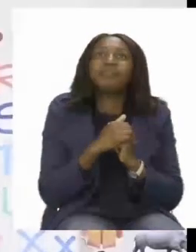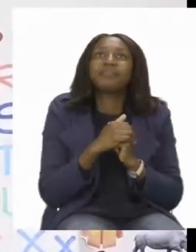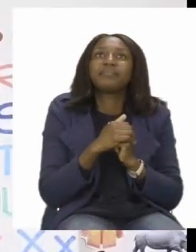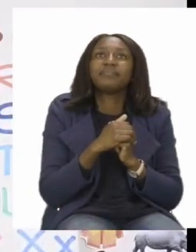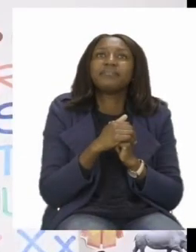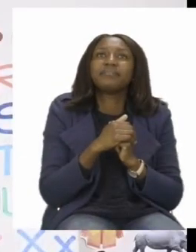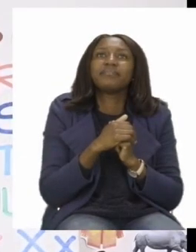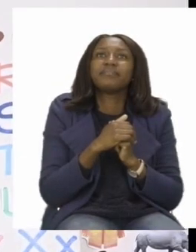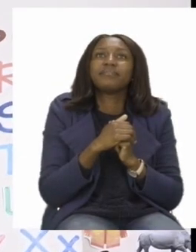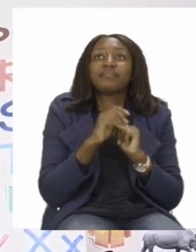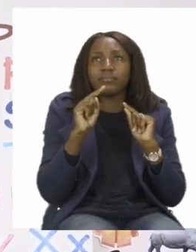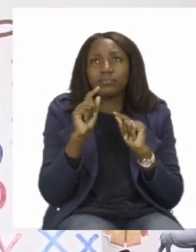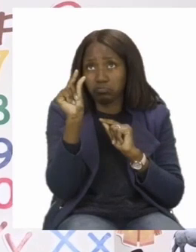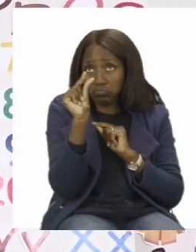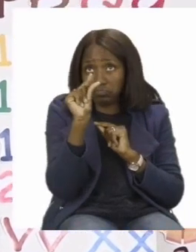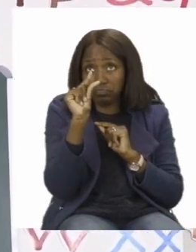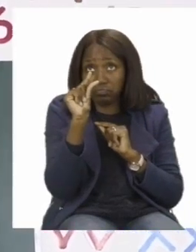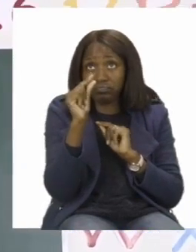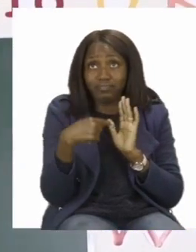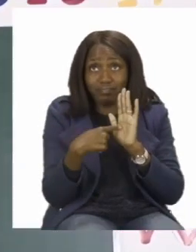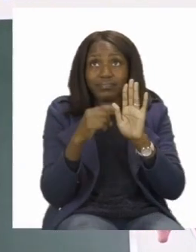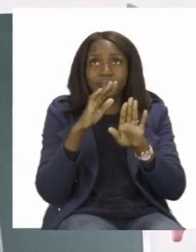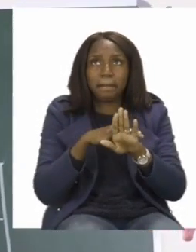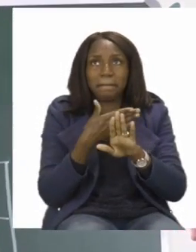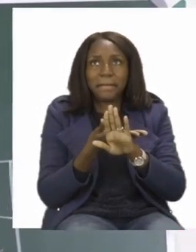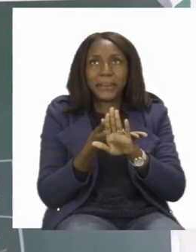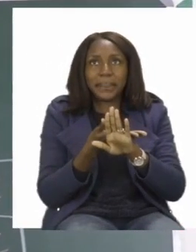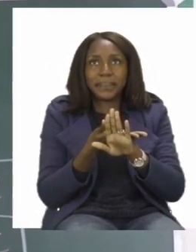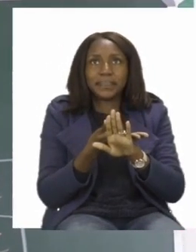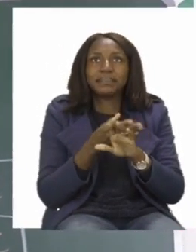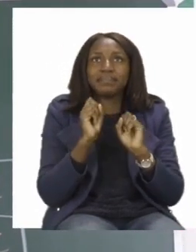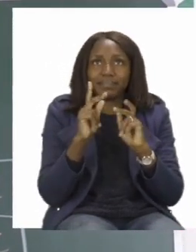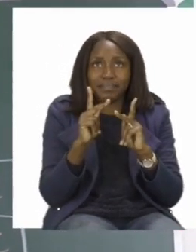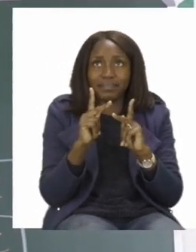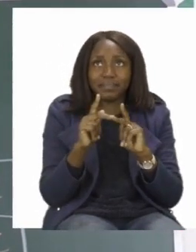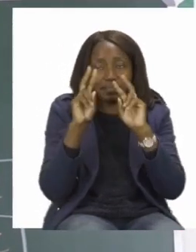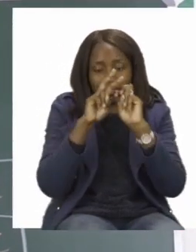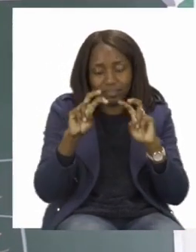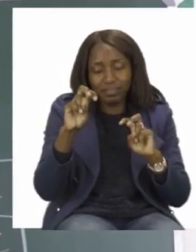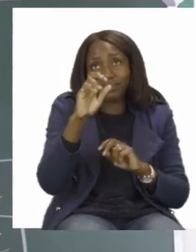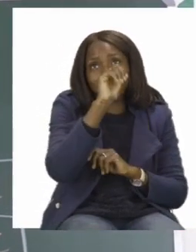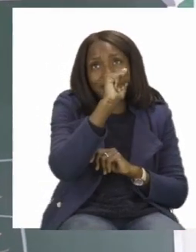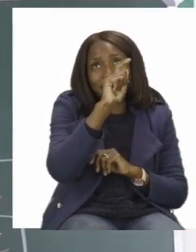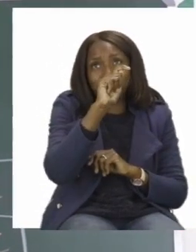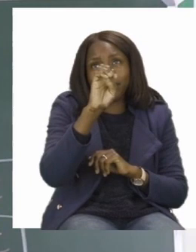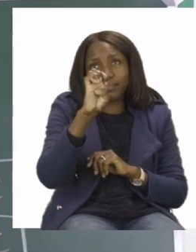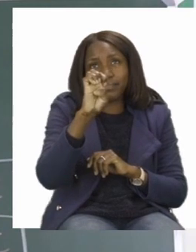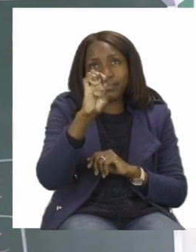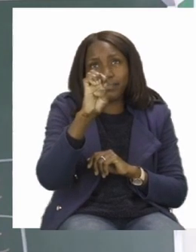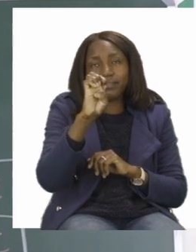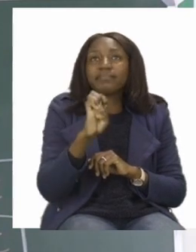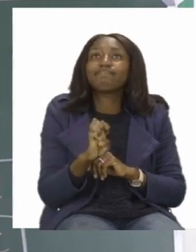don't have the whole word search, as you already know, only a small part for us to do together. The first word that we're going to do is